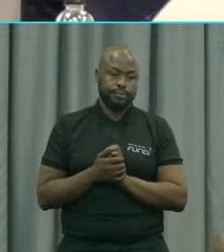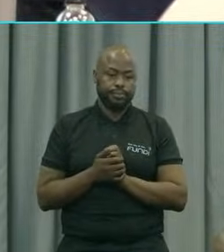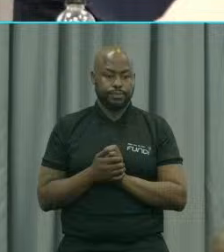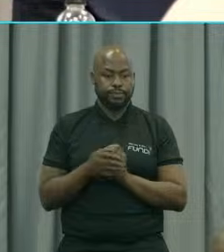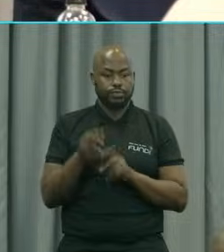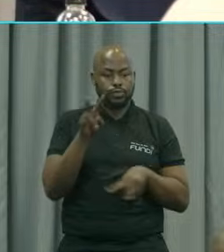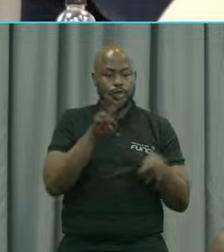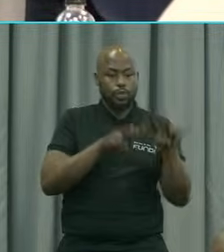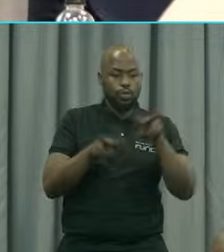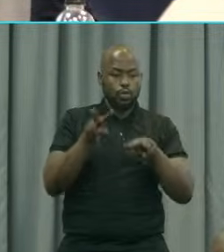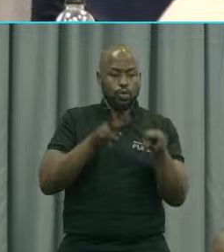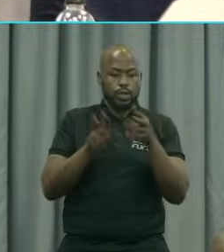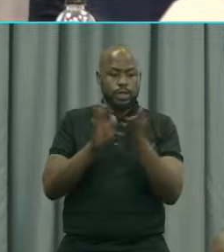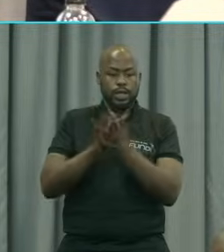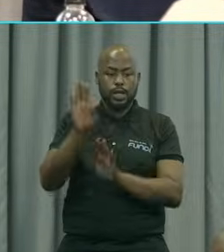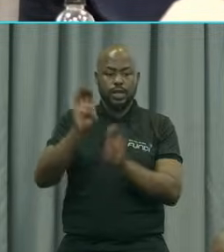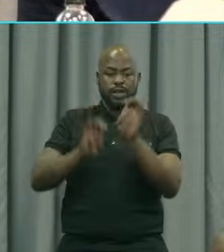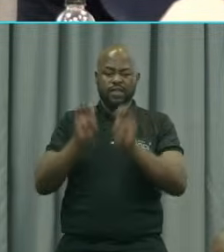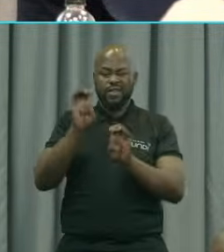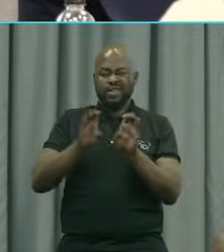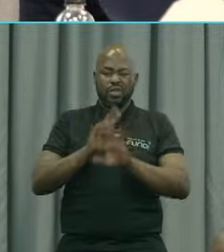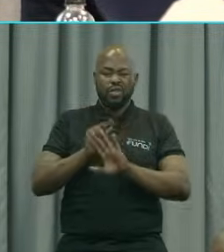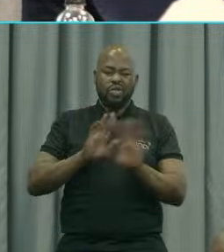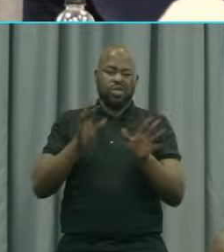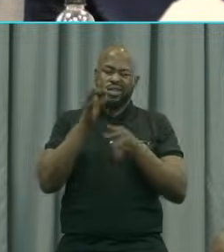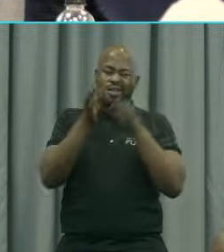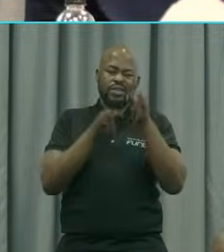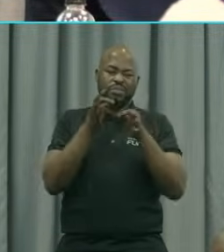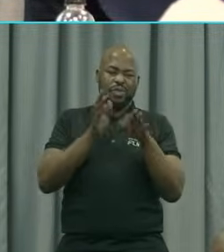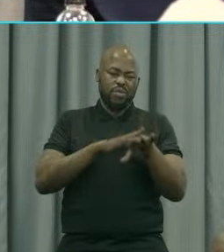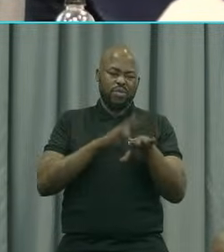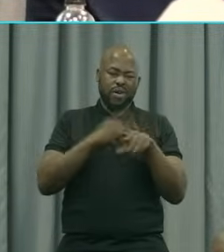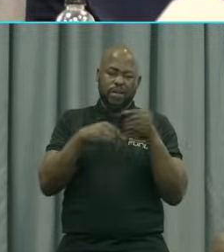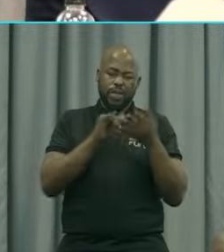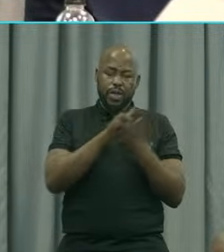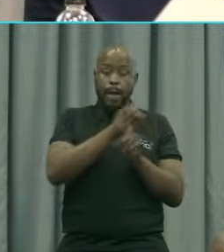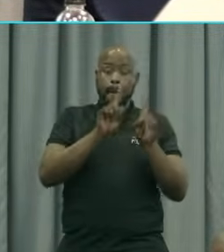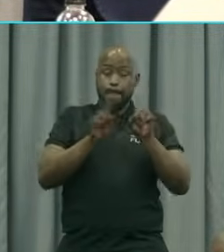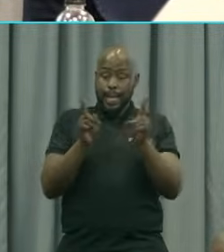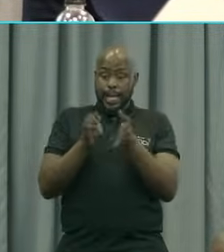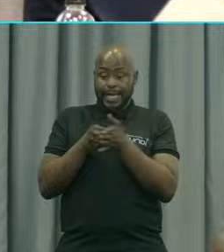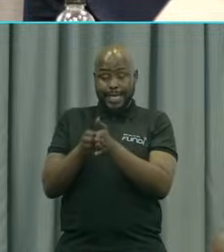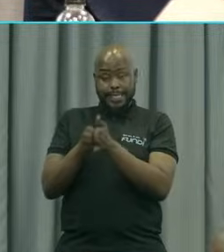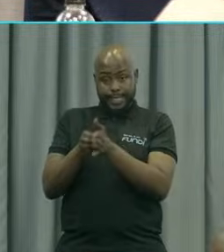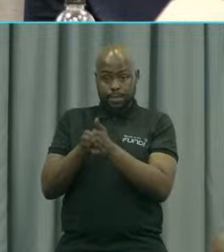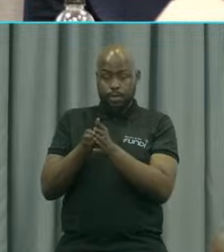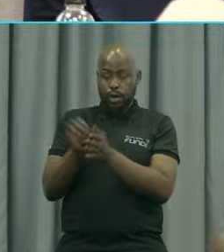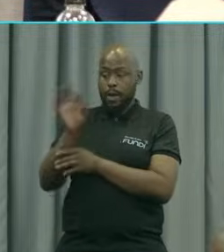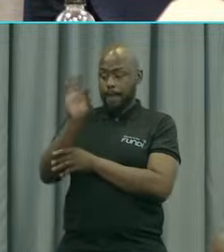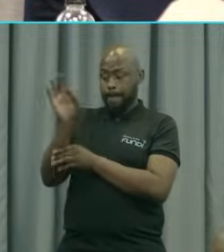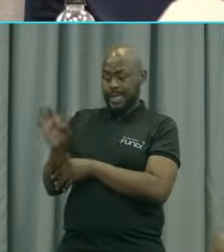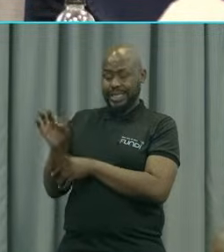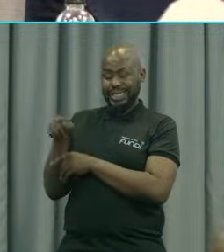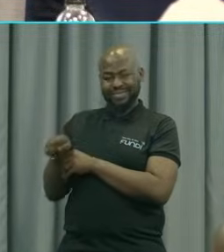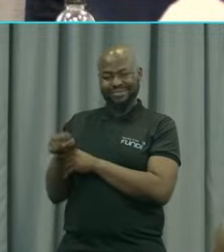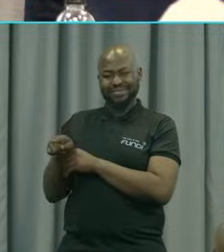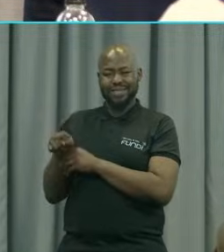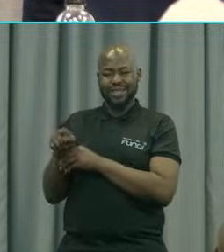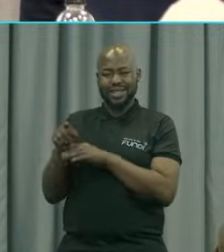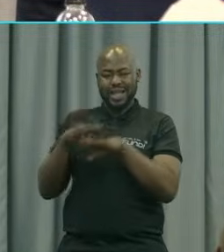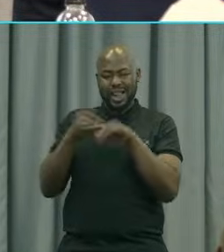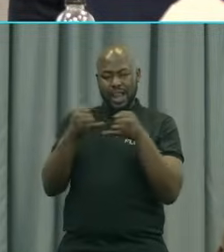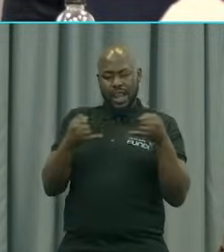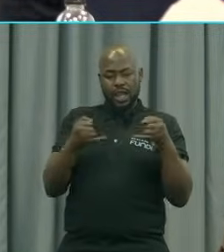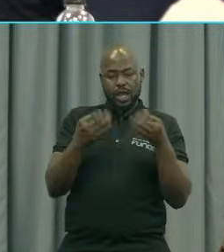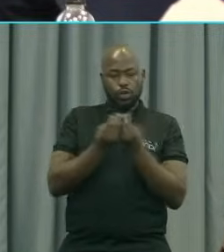Monitoring and evaluation, in this case I'm not going to talk a lot about that, but example indicators, percentage of professional aligned to